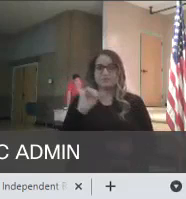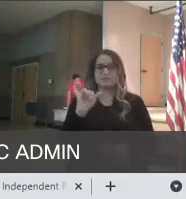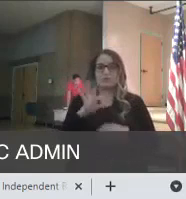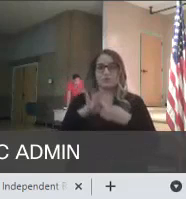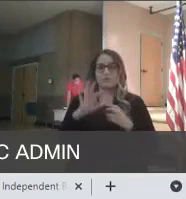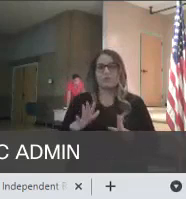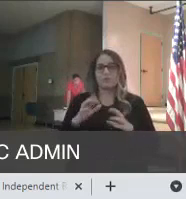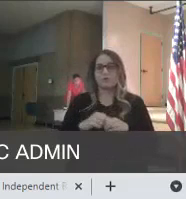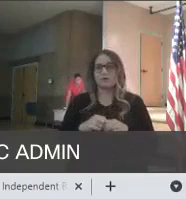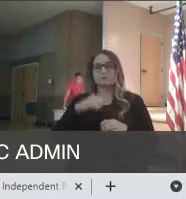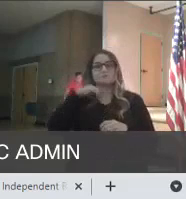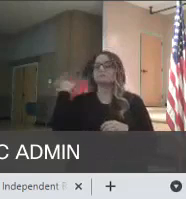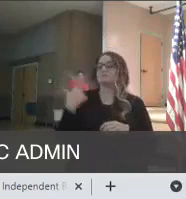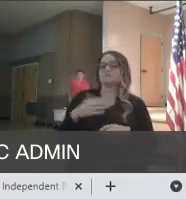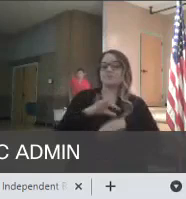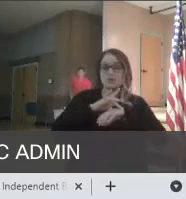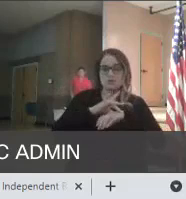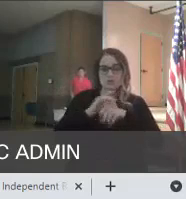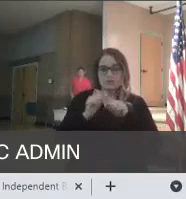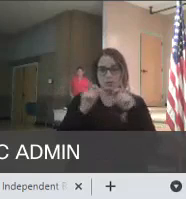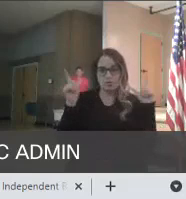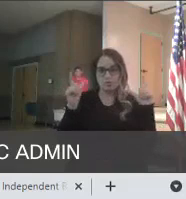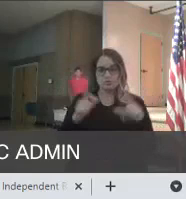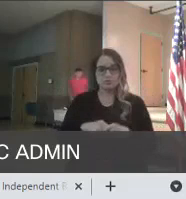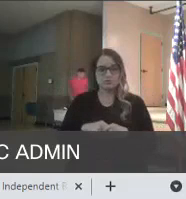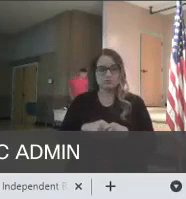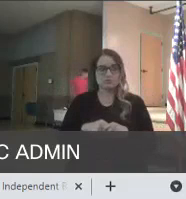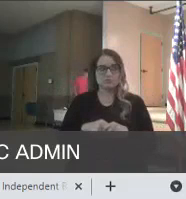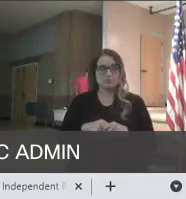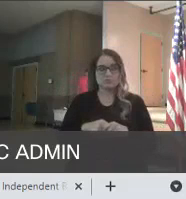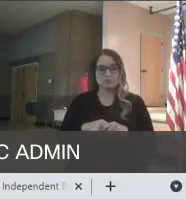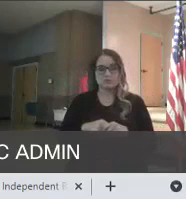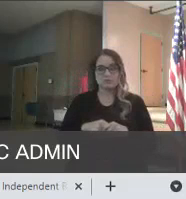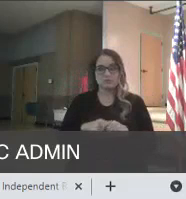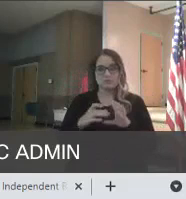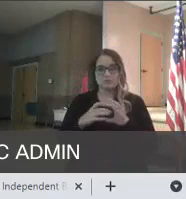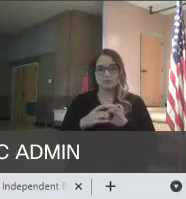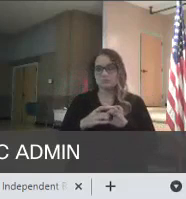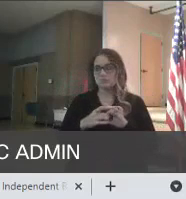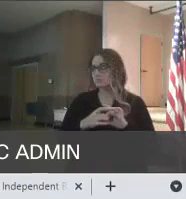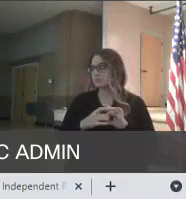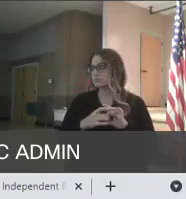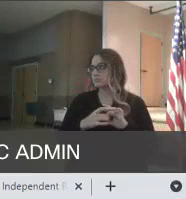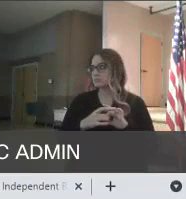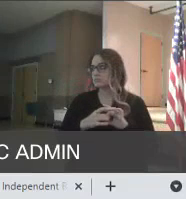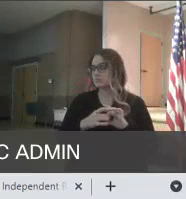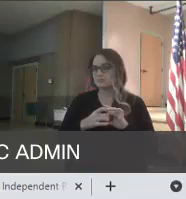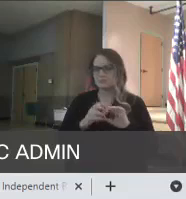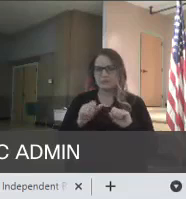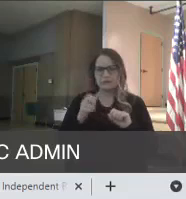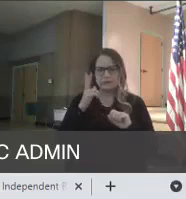records. Geographically, it is large, as in the case of, I can hear